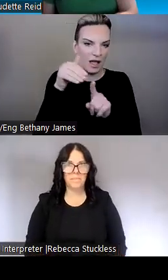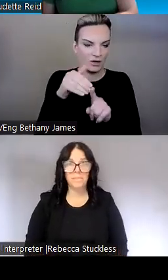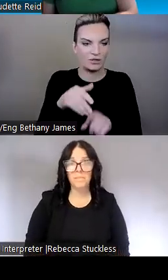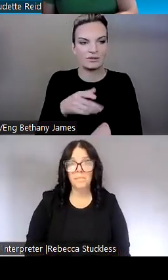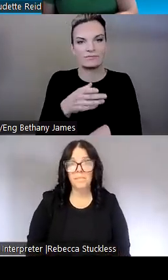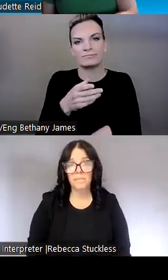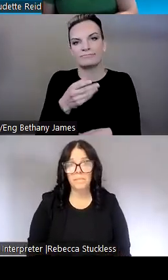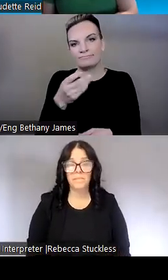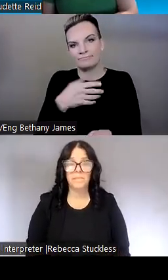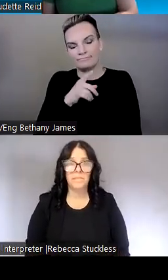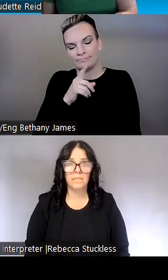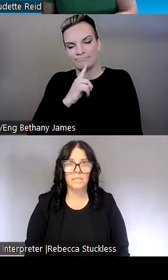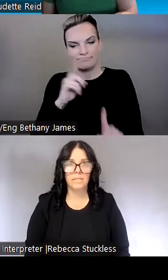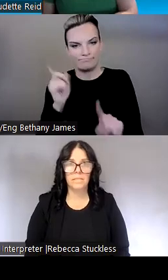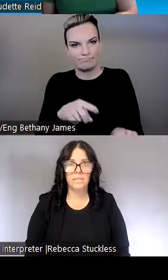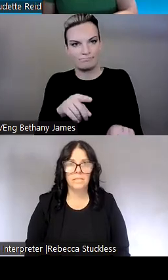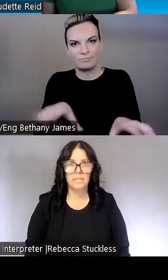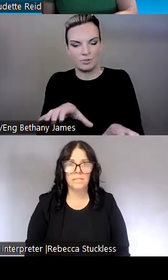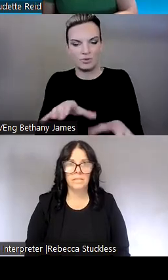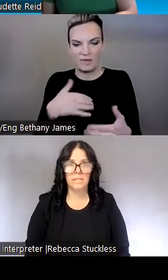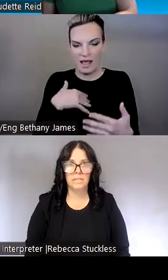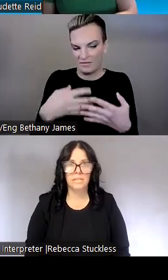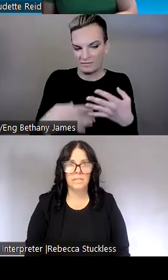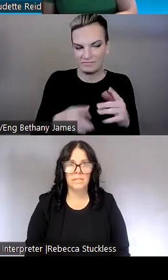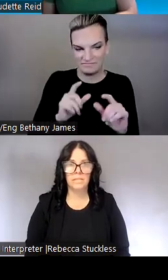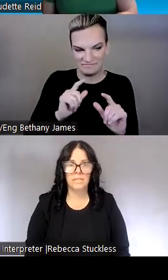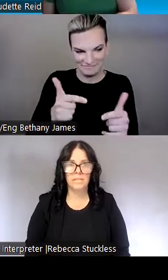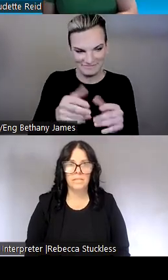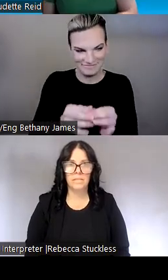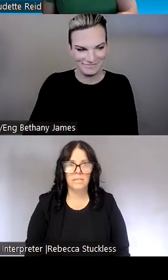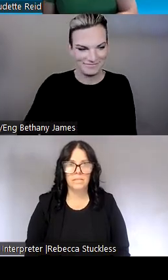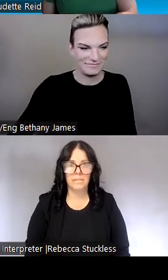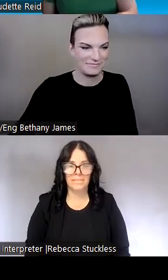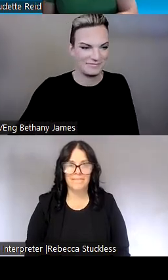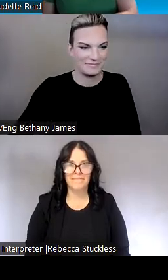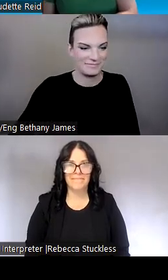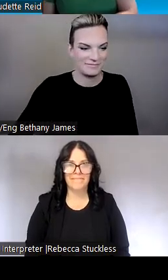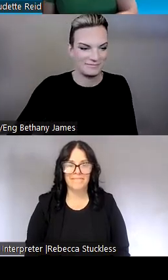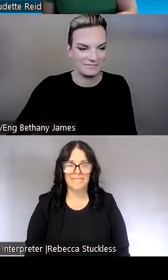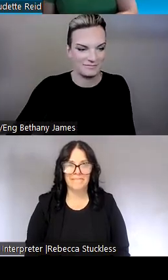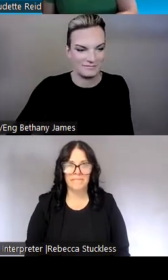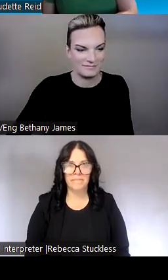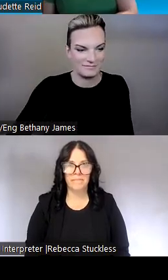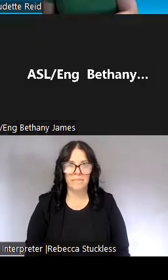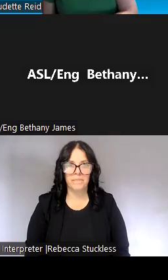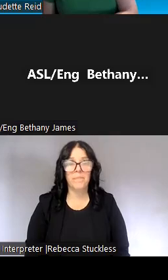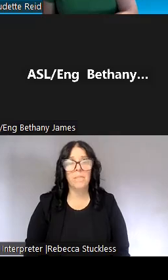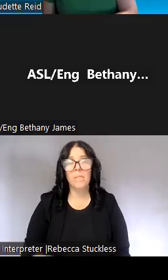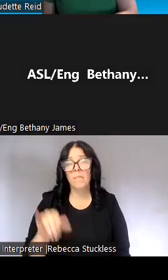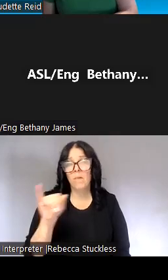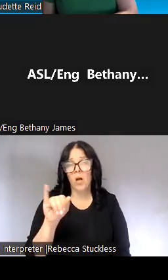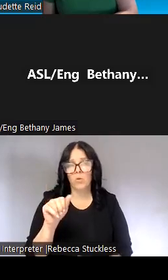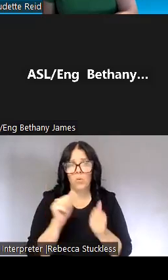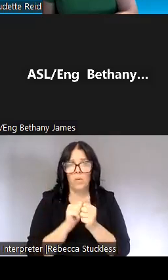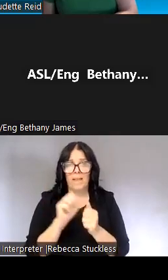and do all kinds of things. You also can, with Siri, have Siri pause times so that